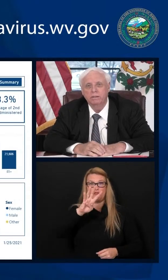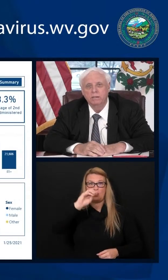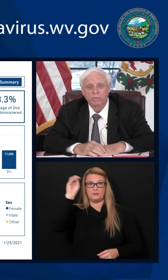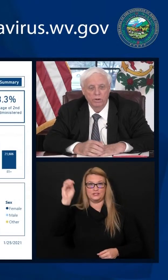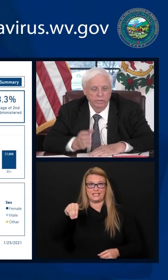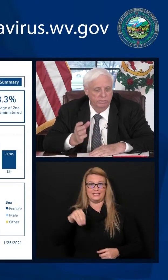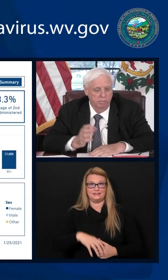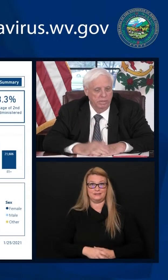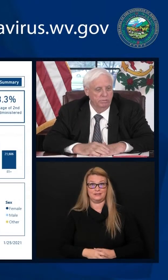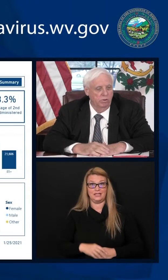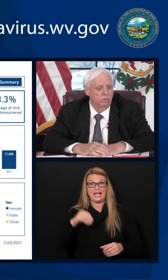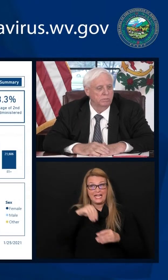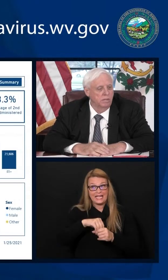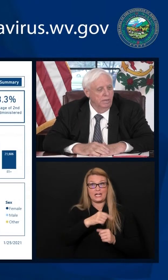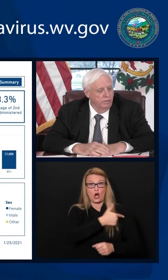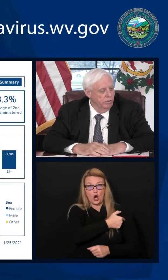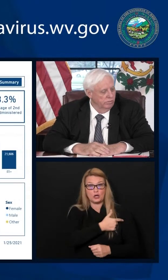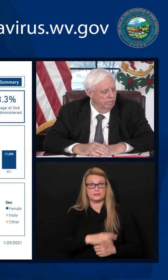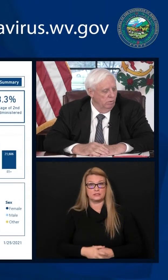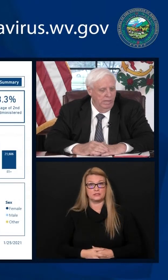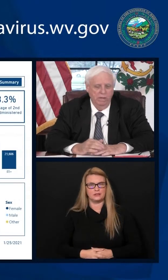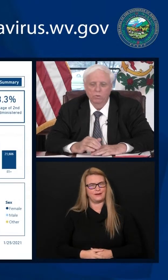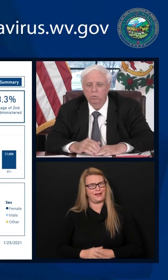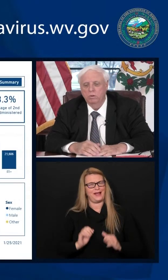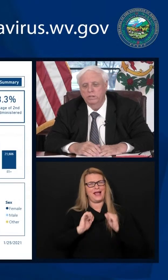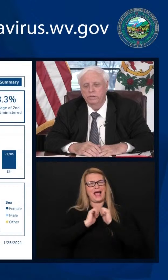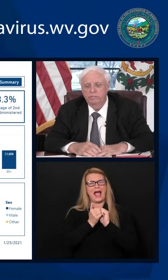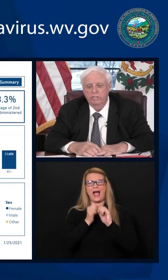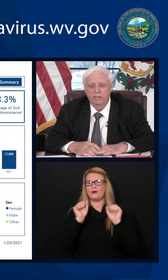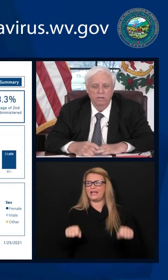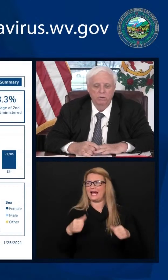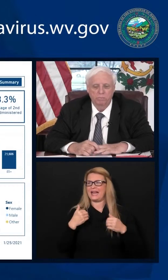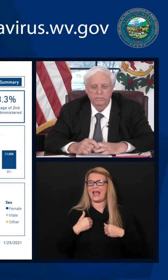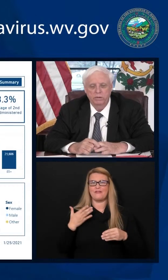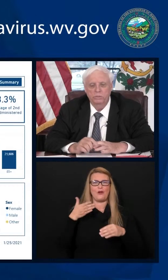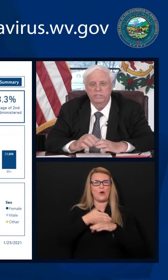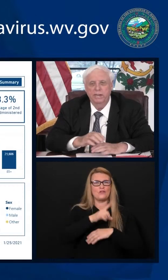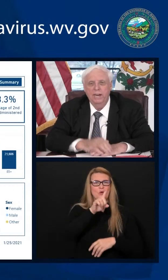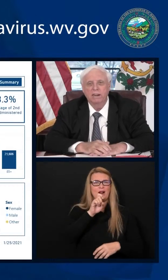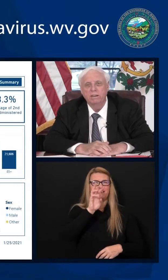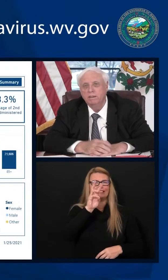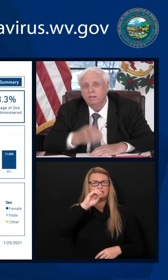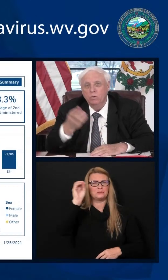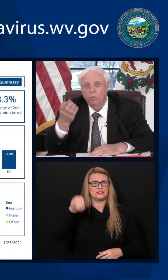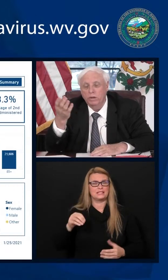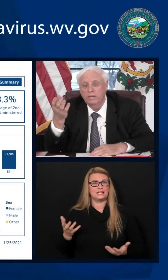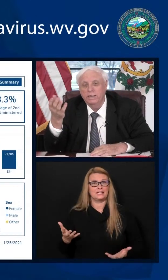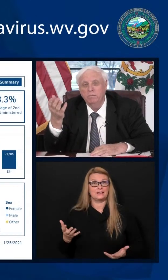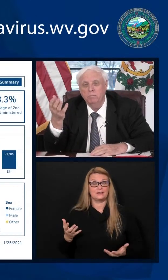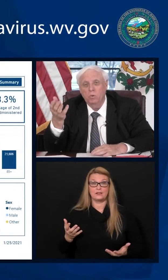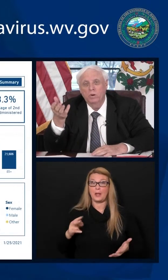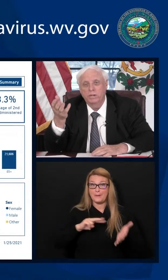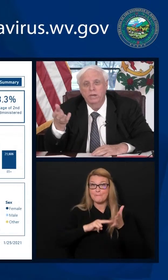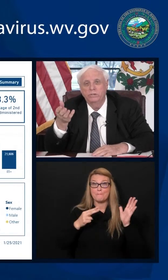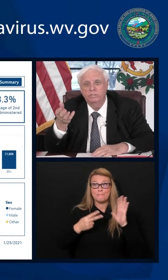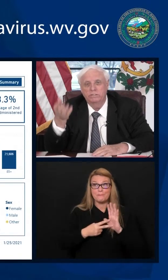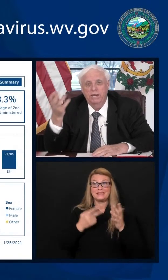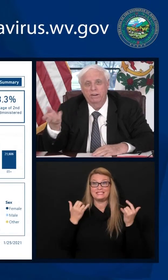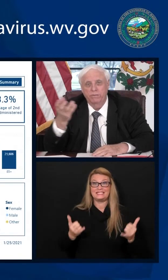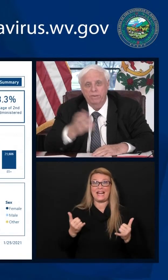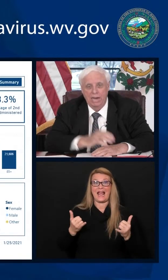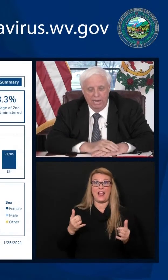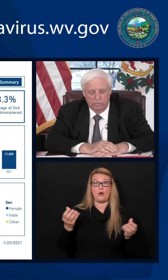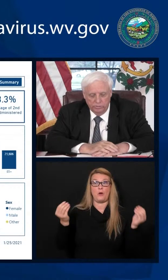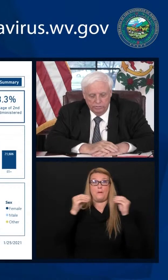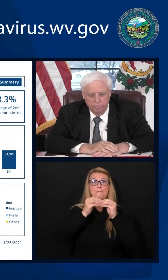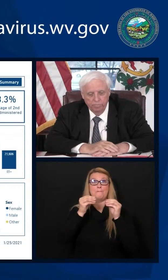106.4% that are in somebody's arm. And you're going to say, well, how in the world can you exceed 100% of what you got? We're getting more doses out